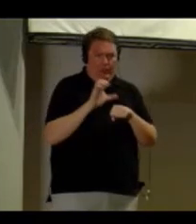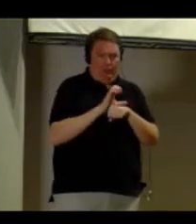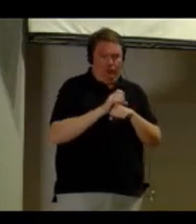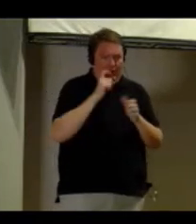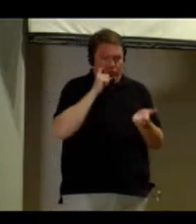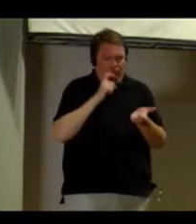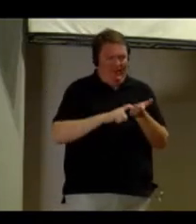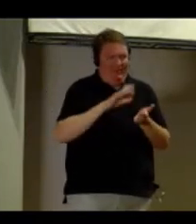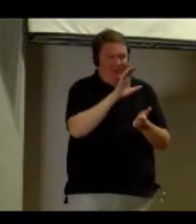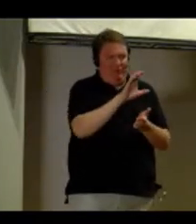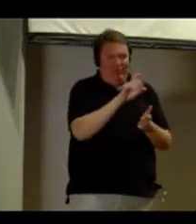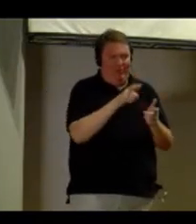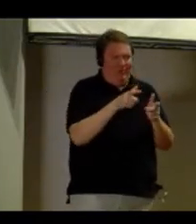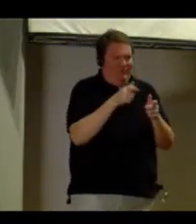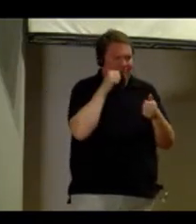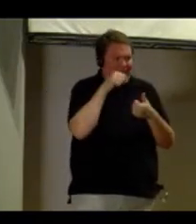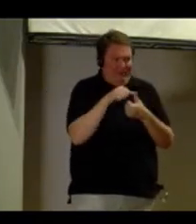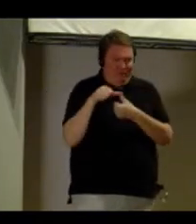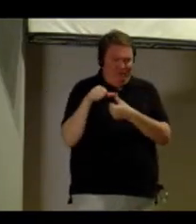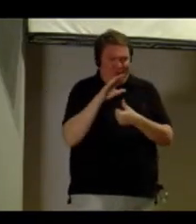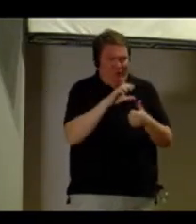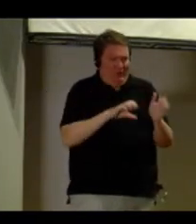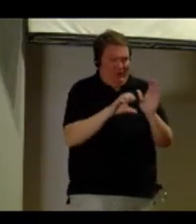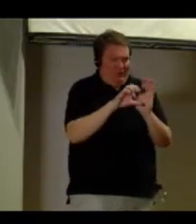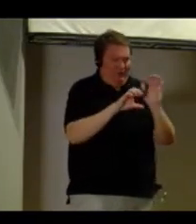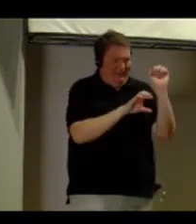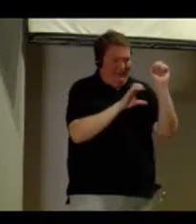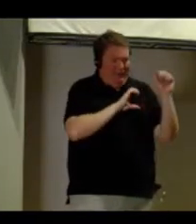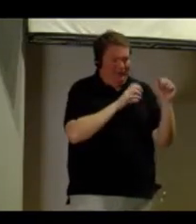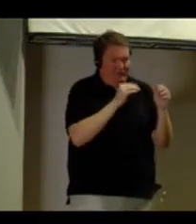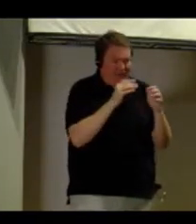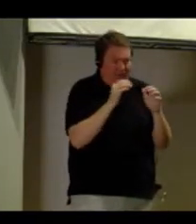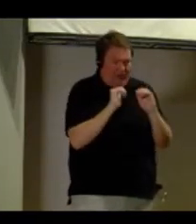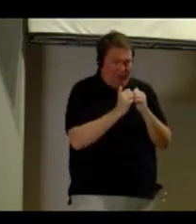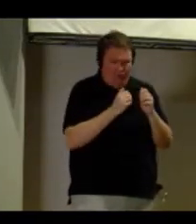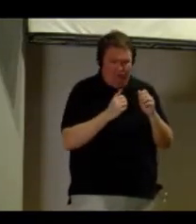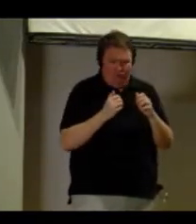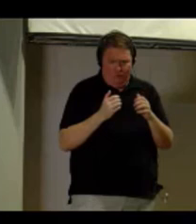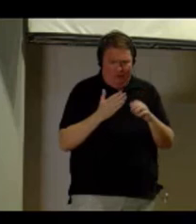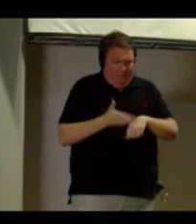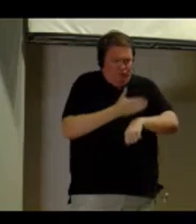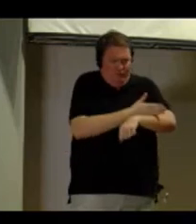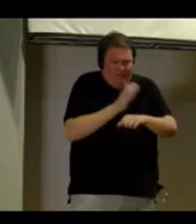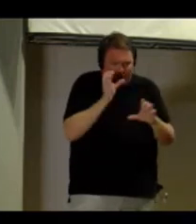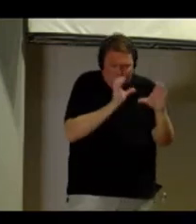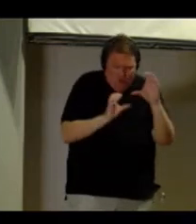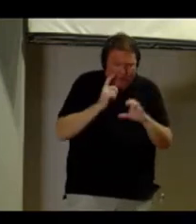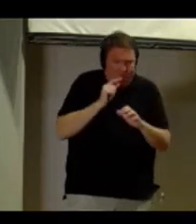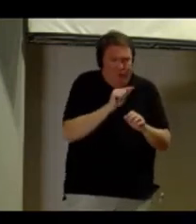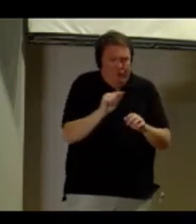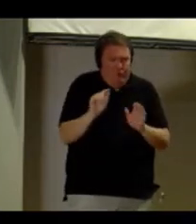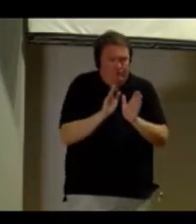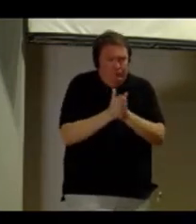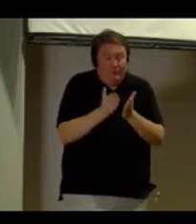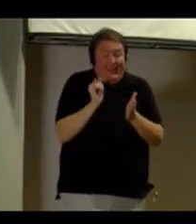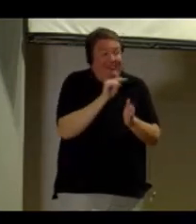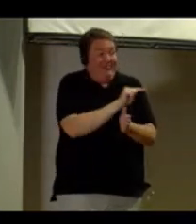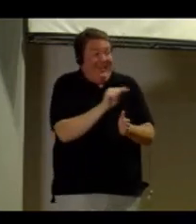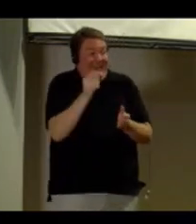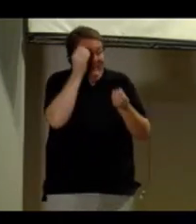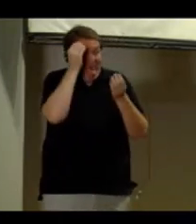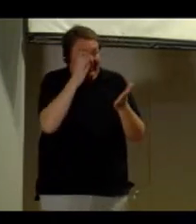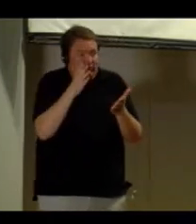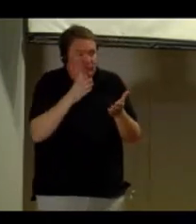search within those books, and to really kind of open up that kind of material that's in library collections for social